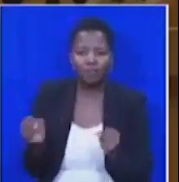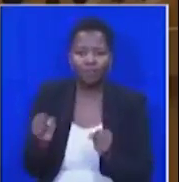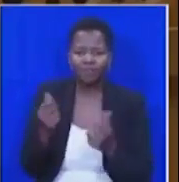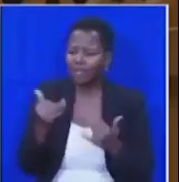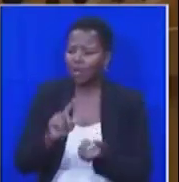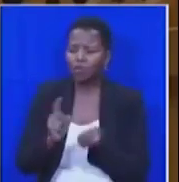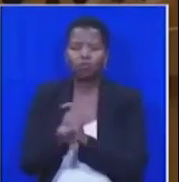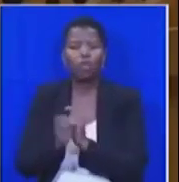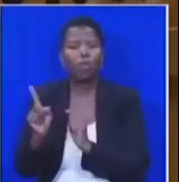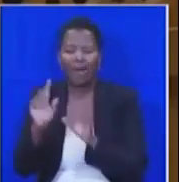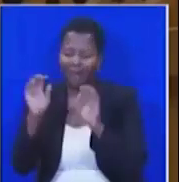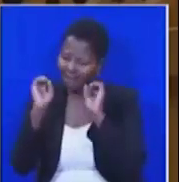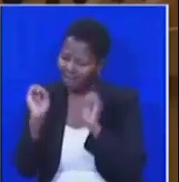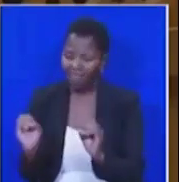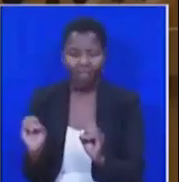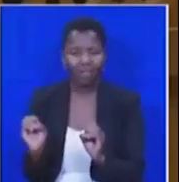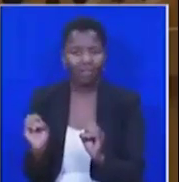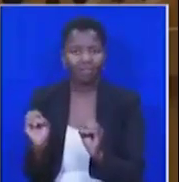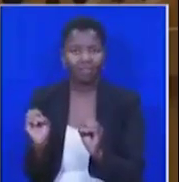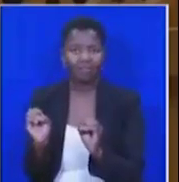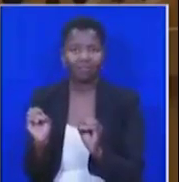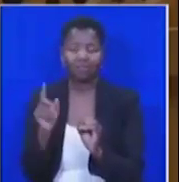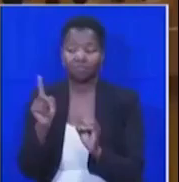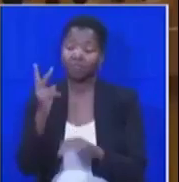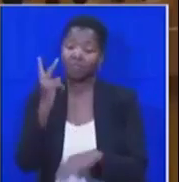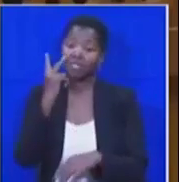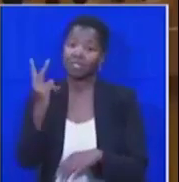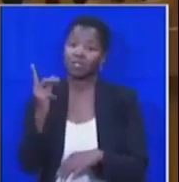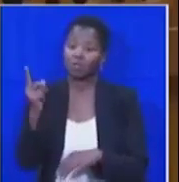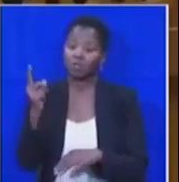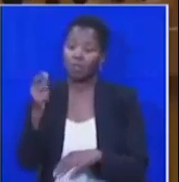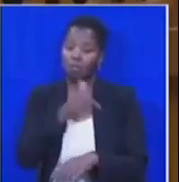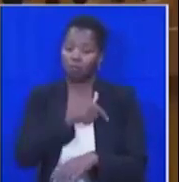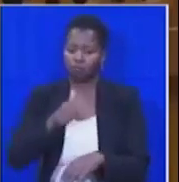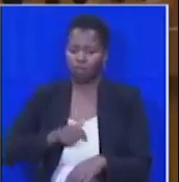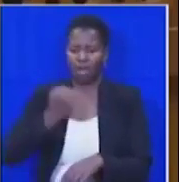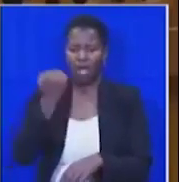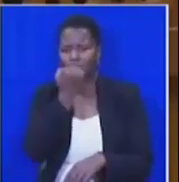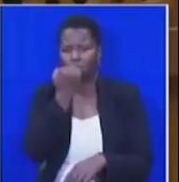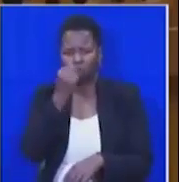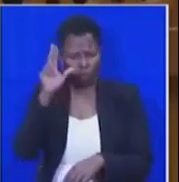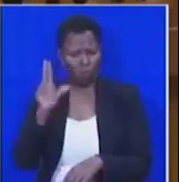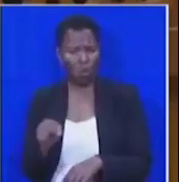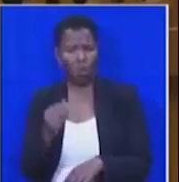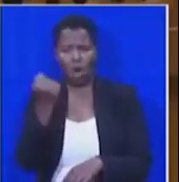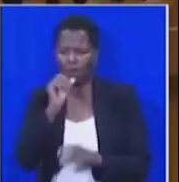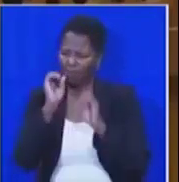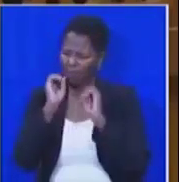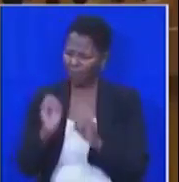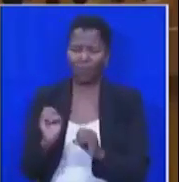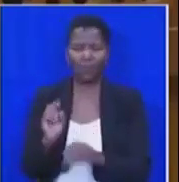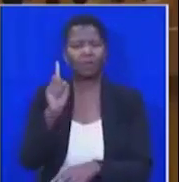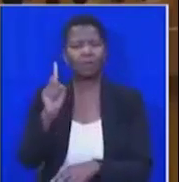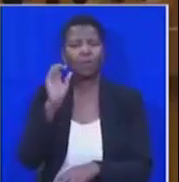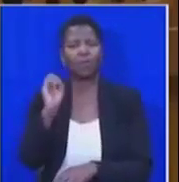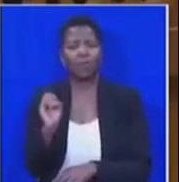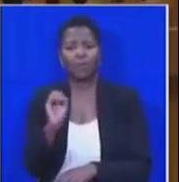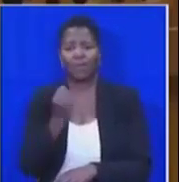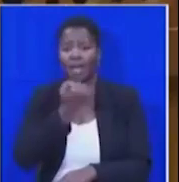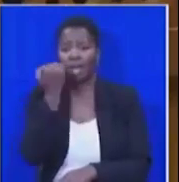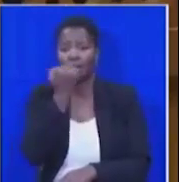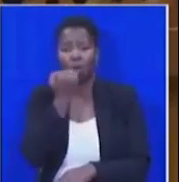changed? Nothing has changed. You said the president's apologized. He has not apologized. Not once. He's not offered